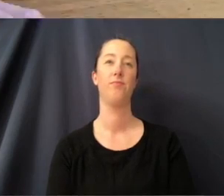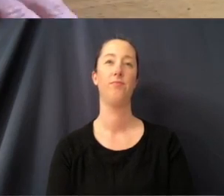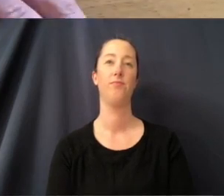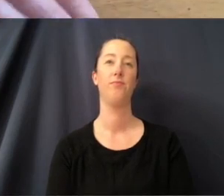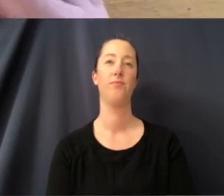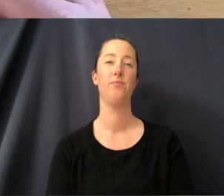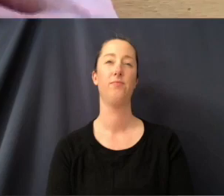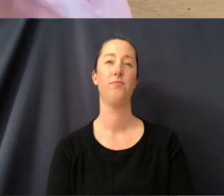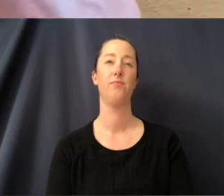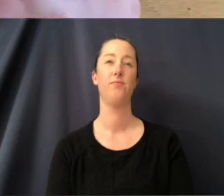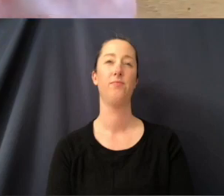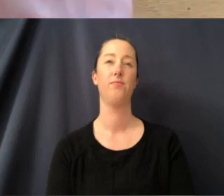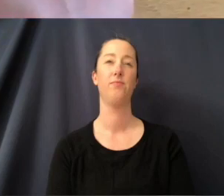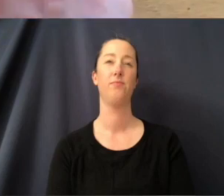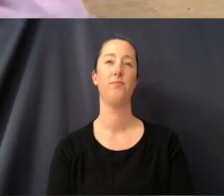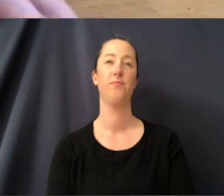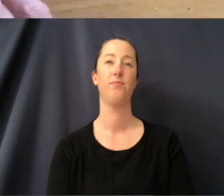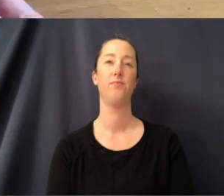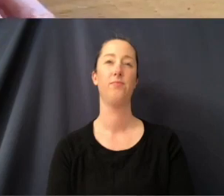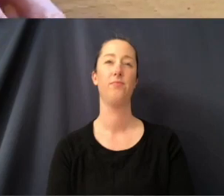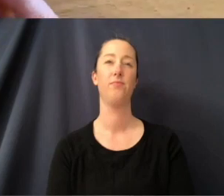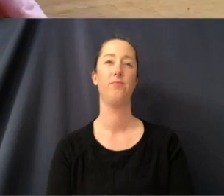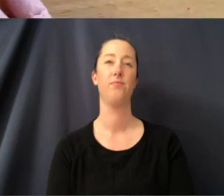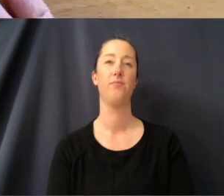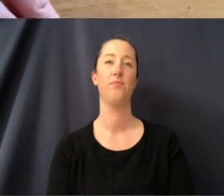And I fold it in half again. This helps make it work better.